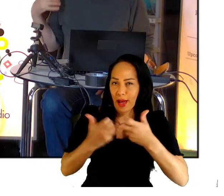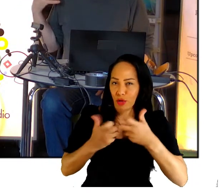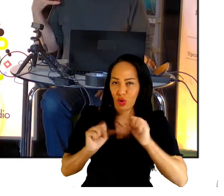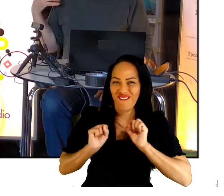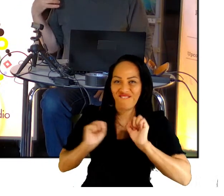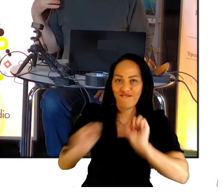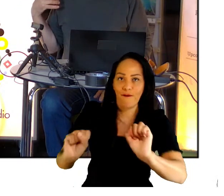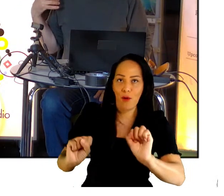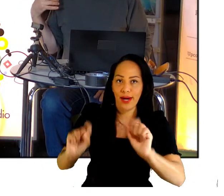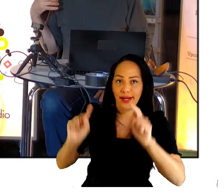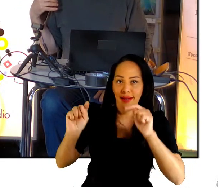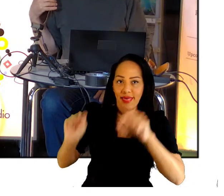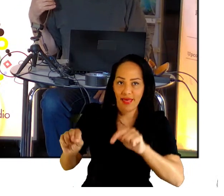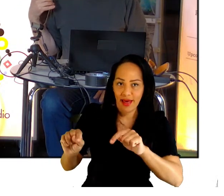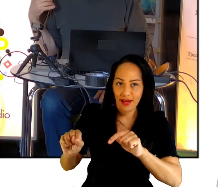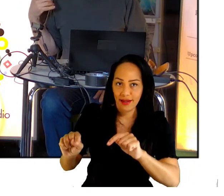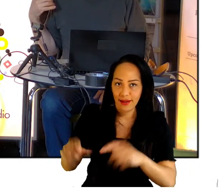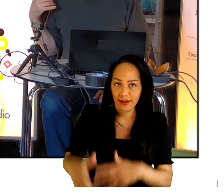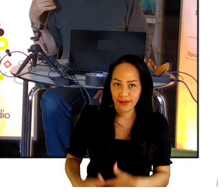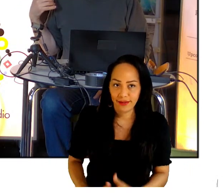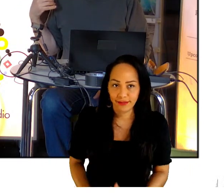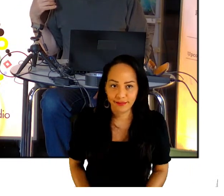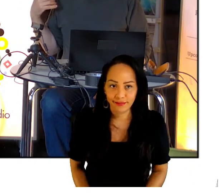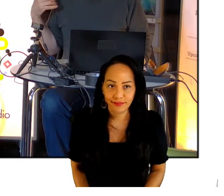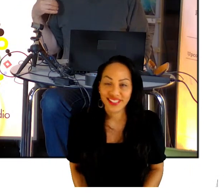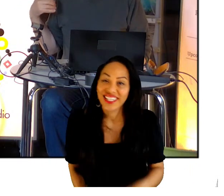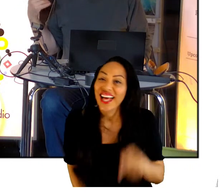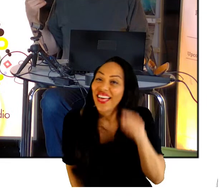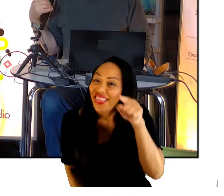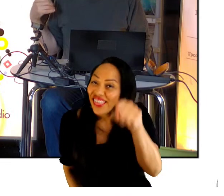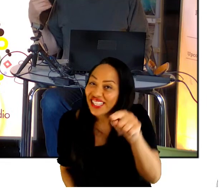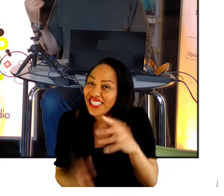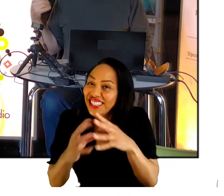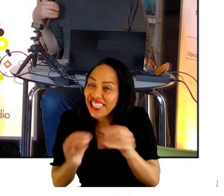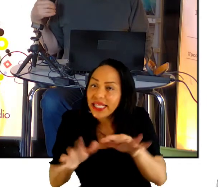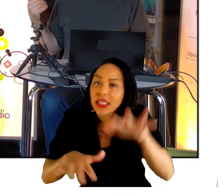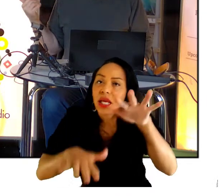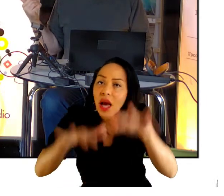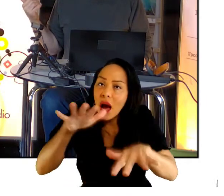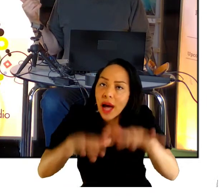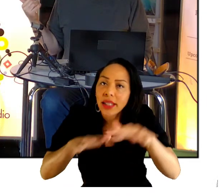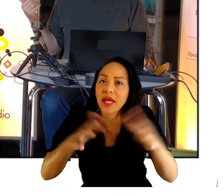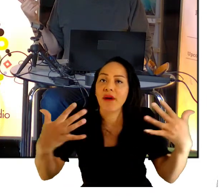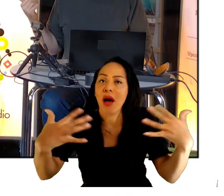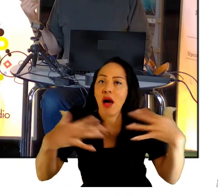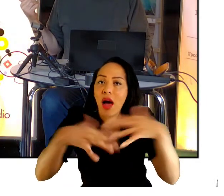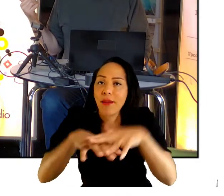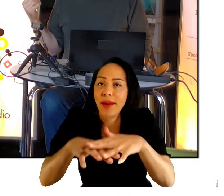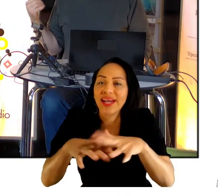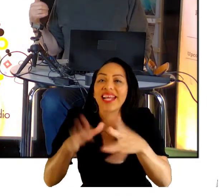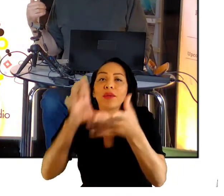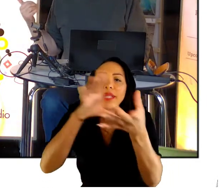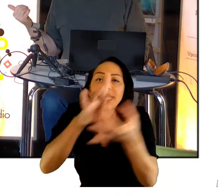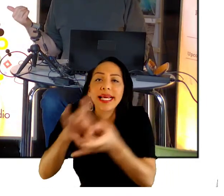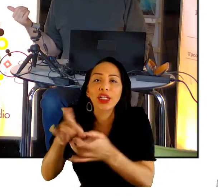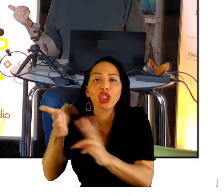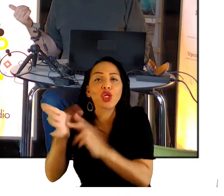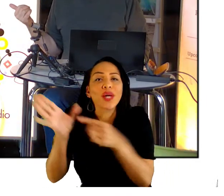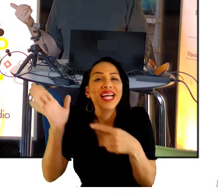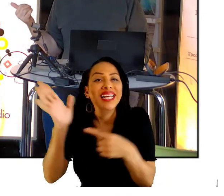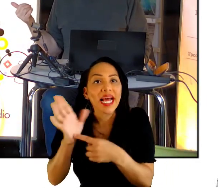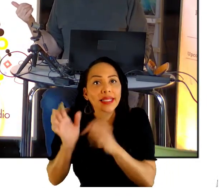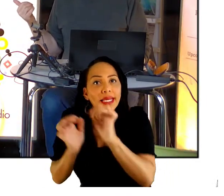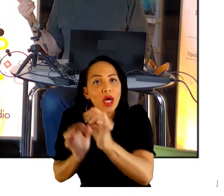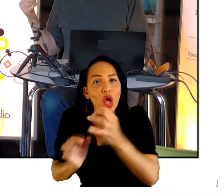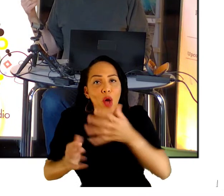Here's a scene which is a hybrid of that, where originally it was generated from Natalie's movement, but to make it reliable to